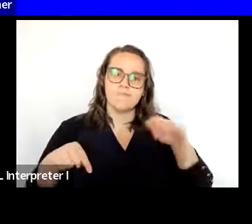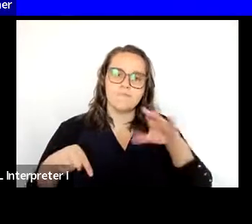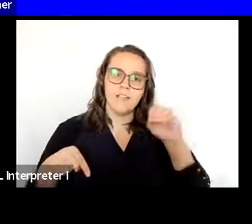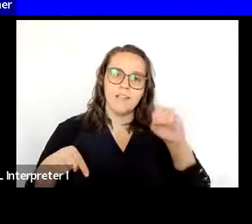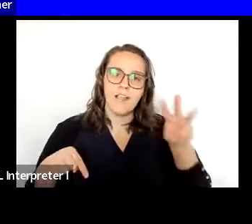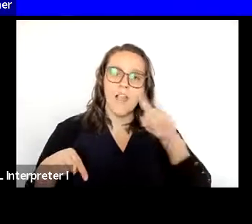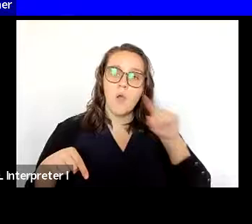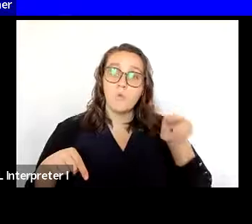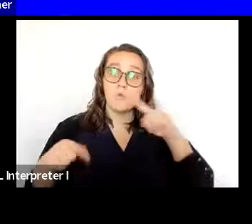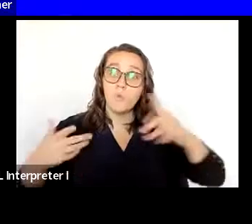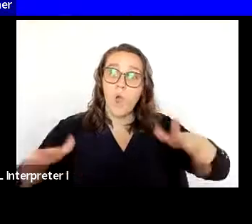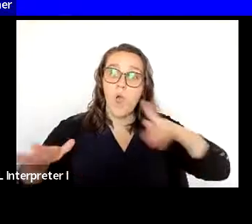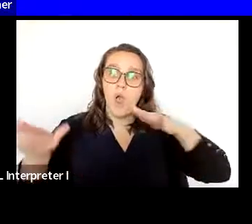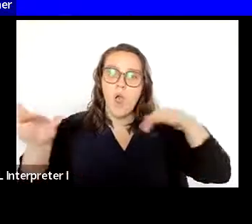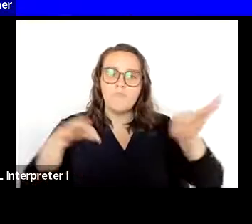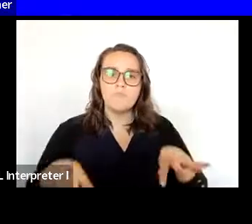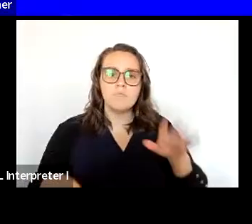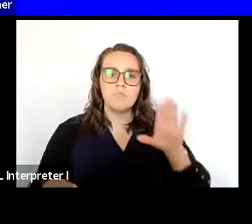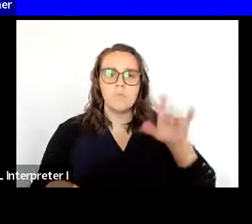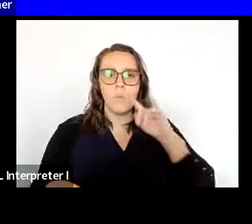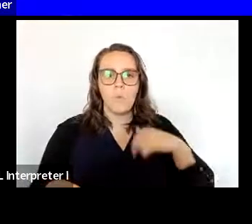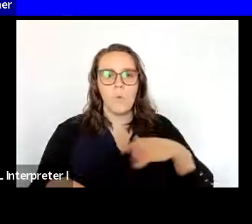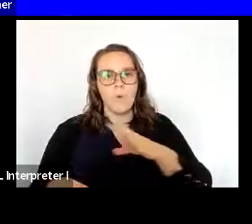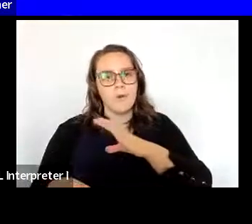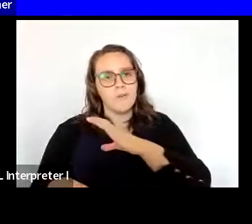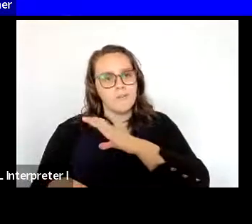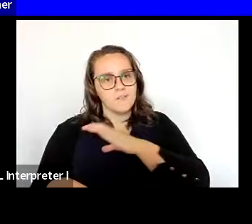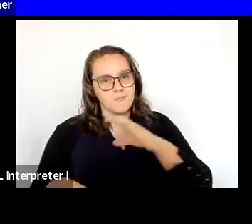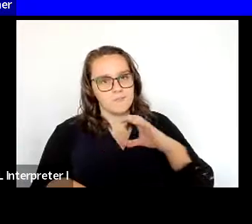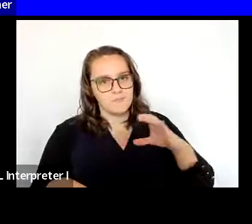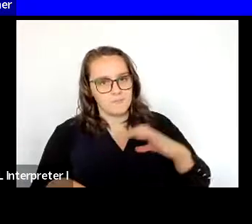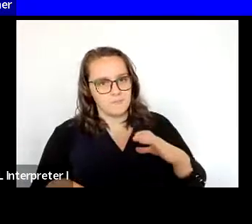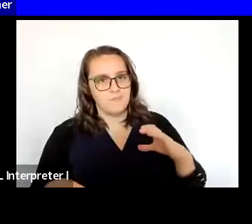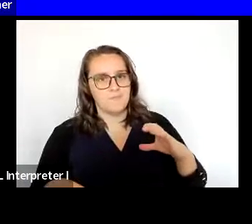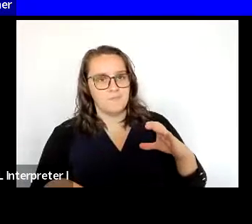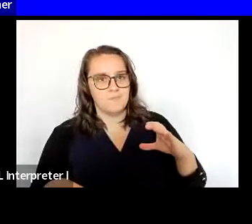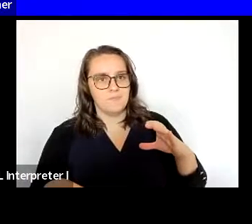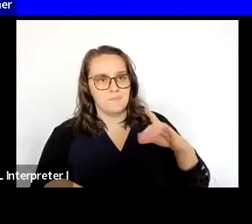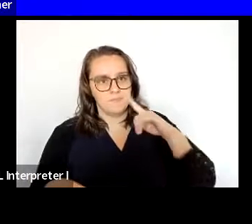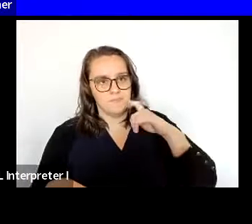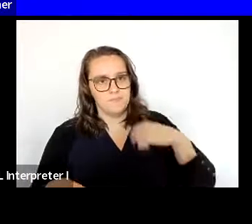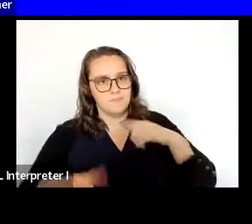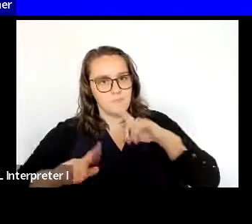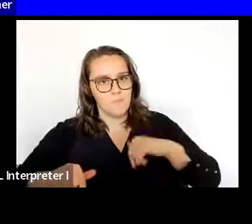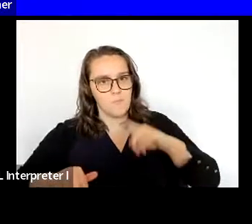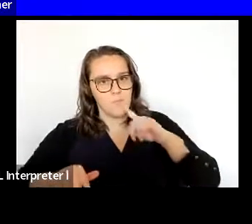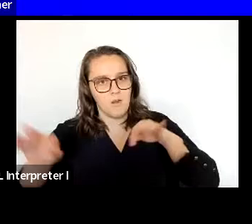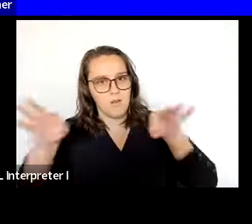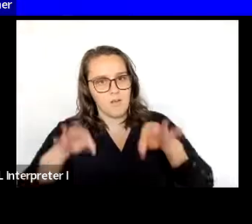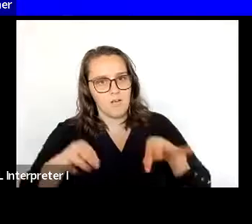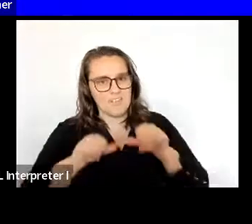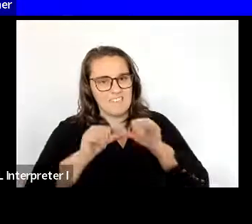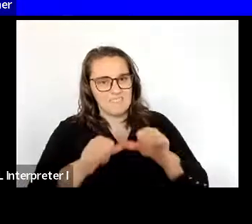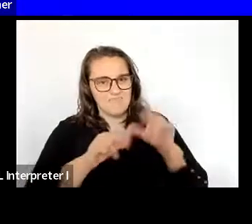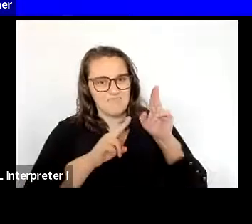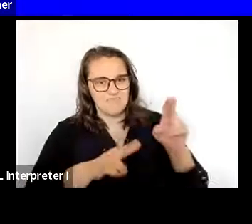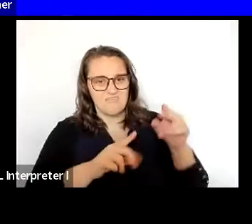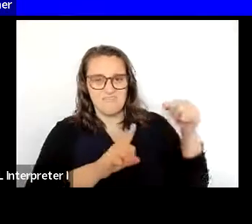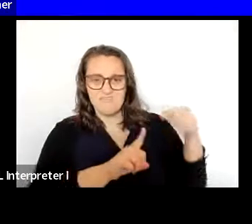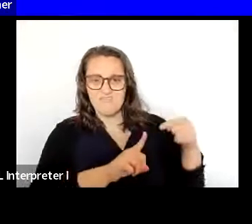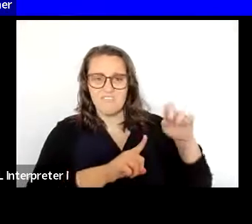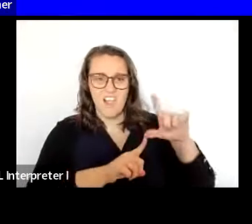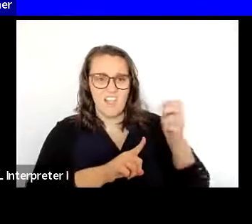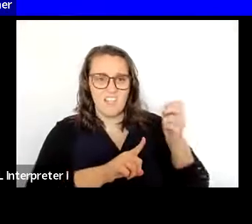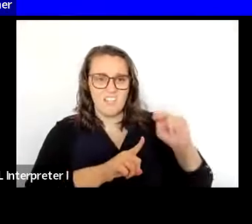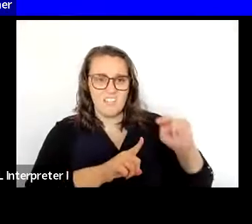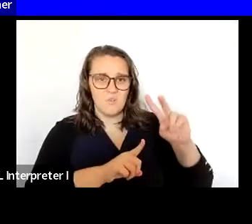outlined for us, and I think as your committee report outlines and lays out very well, continuing to honor Ellen Wilson as the namesake of this